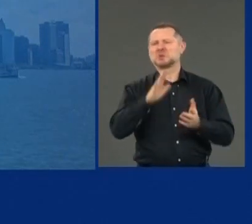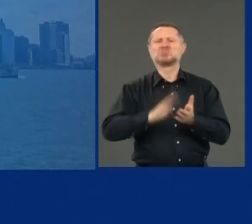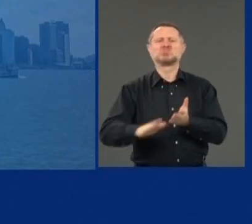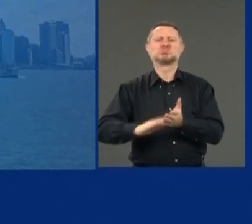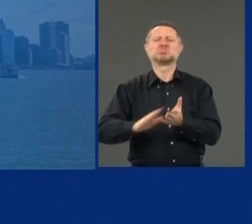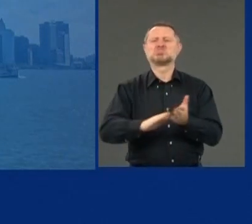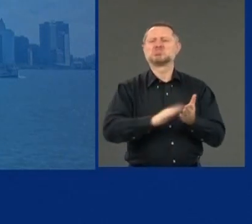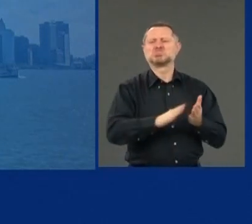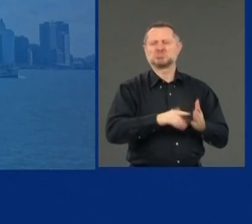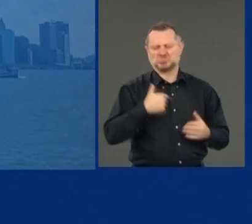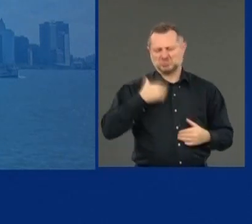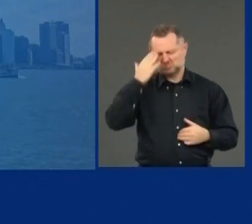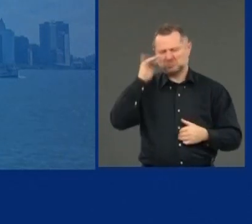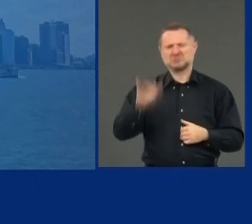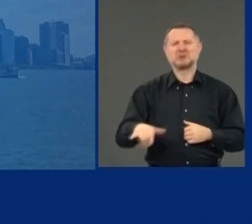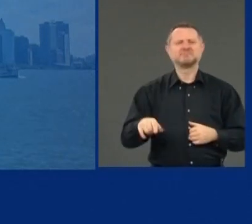that.